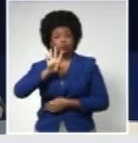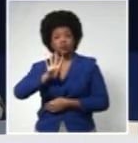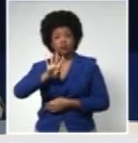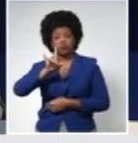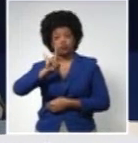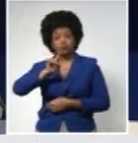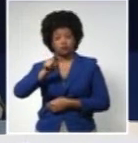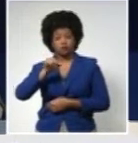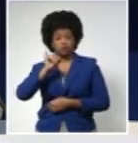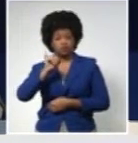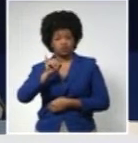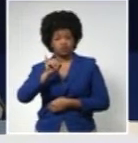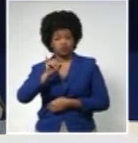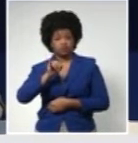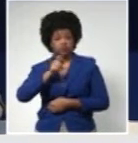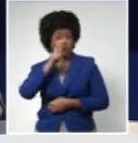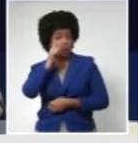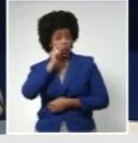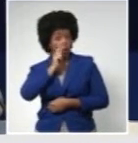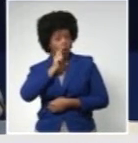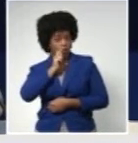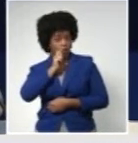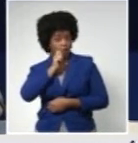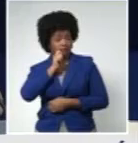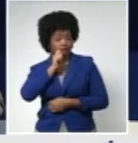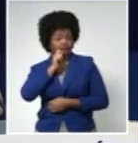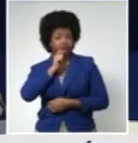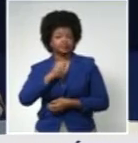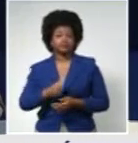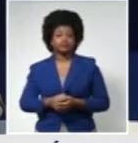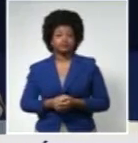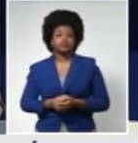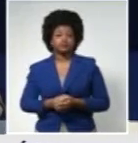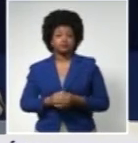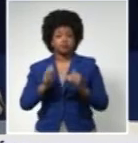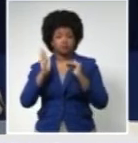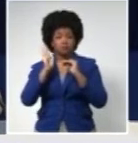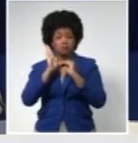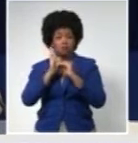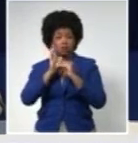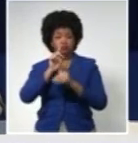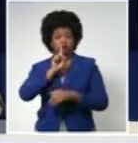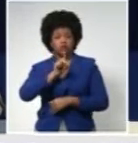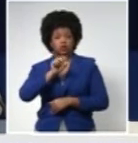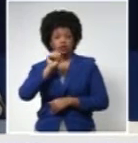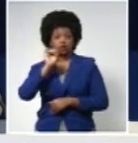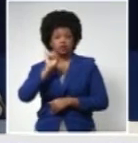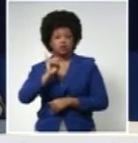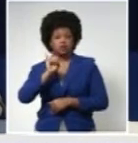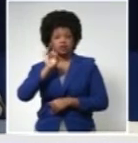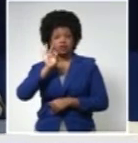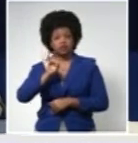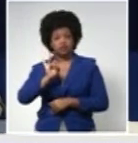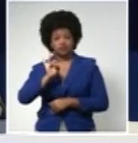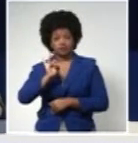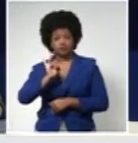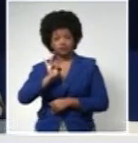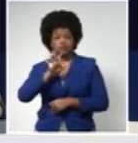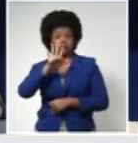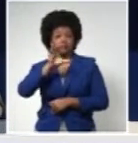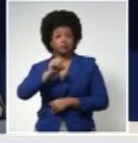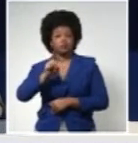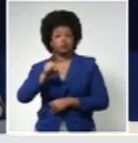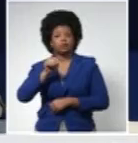behavior of the pandemic here in Cuba is different from other countries where male sex